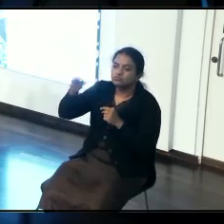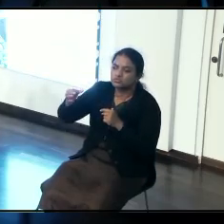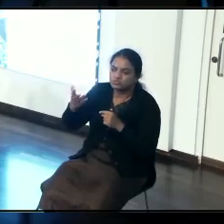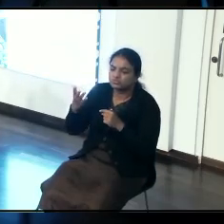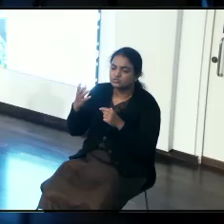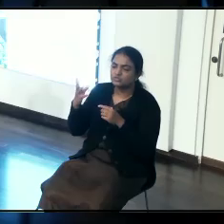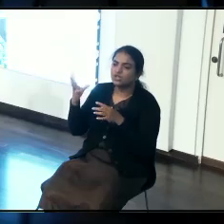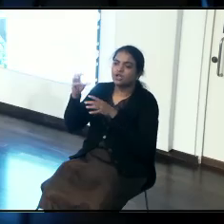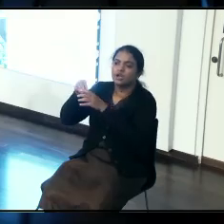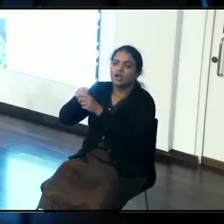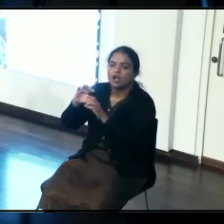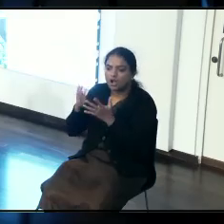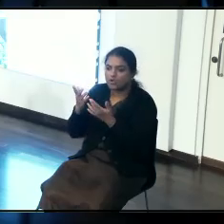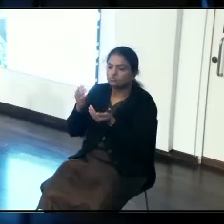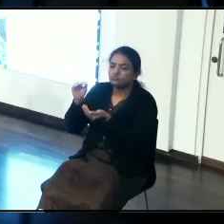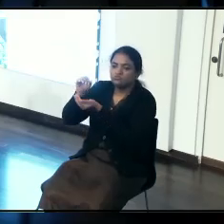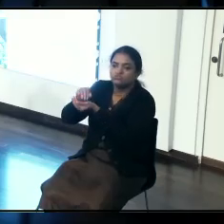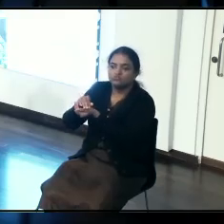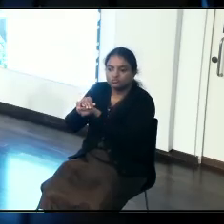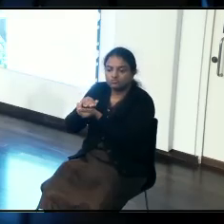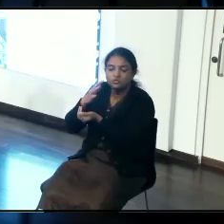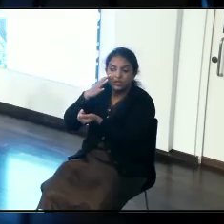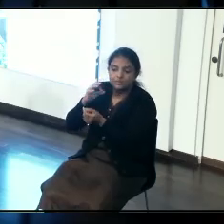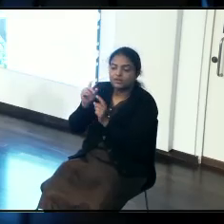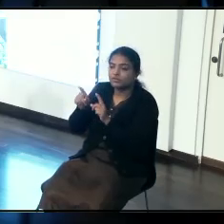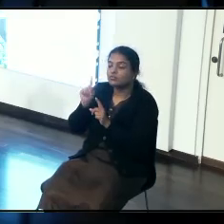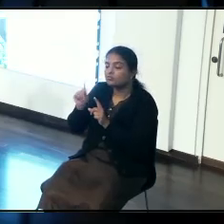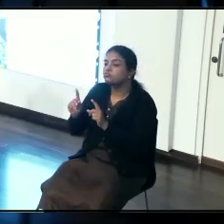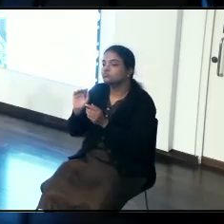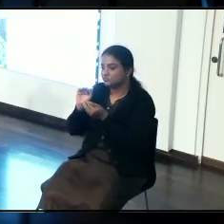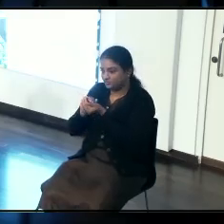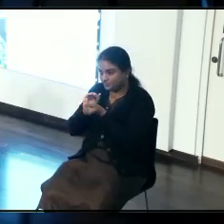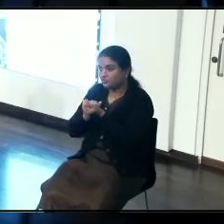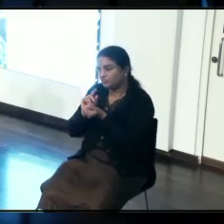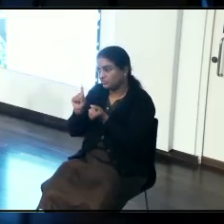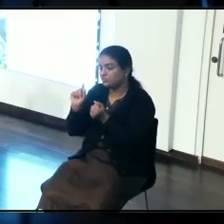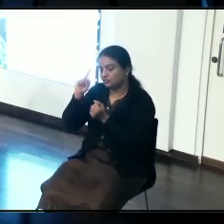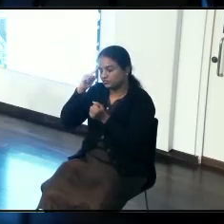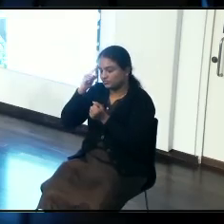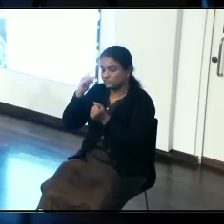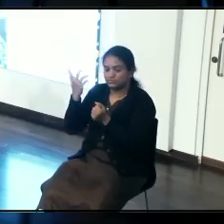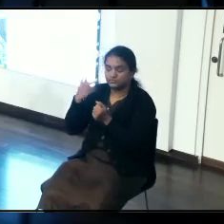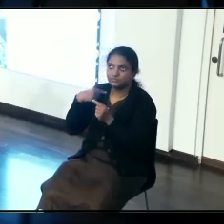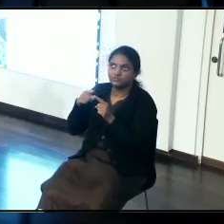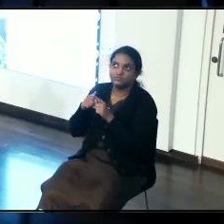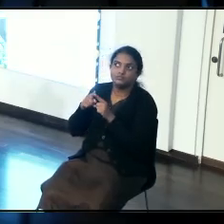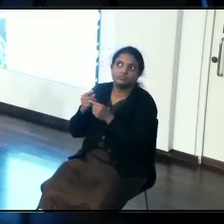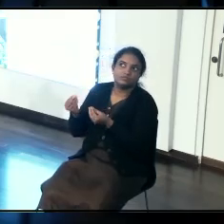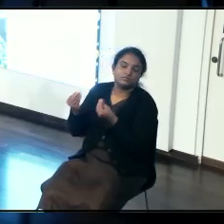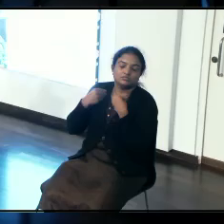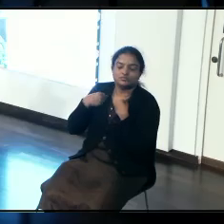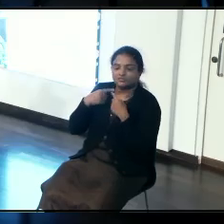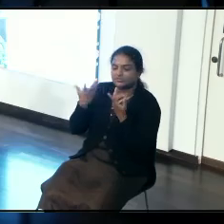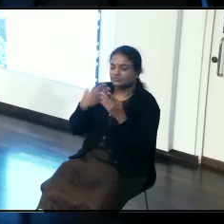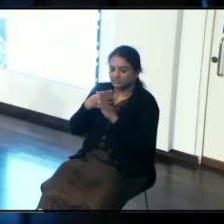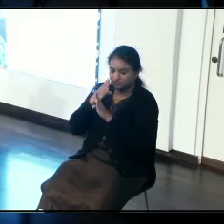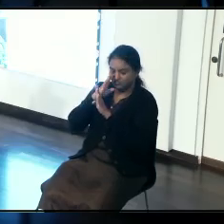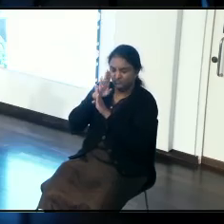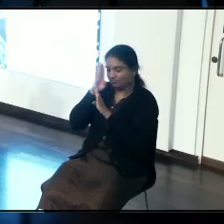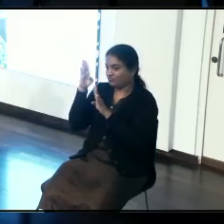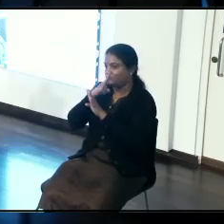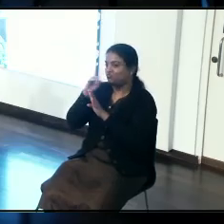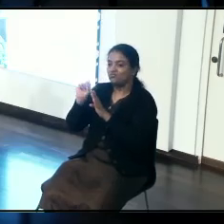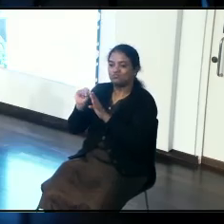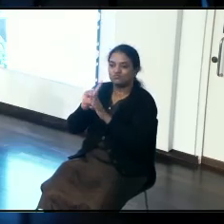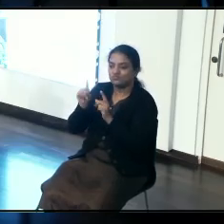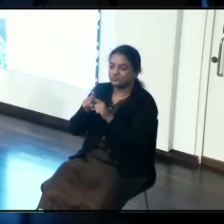homes as a way of sustaining that voice and keeping us from getting distracted in the noise of our